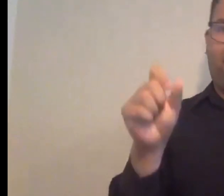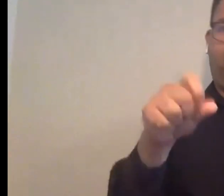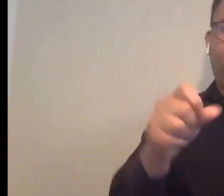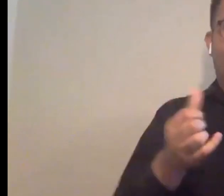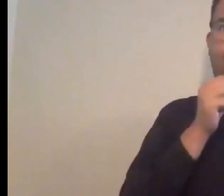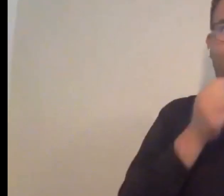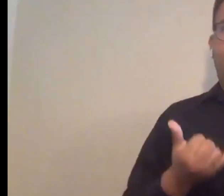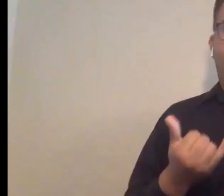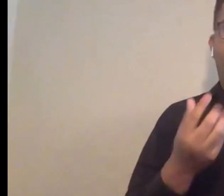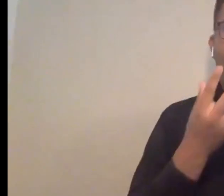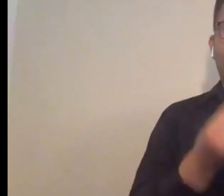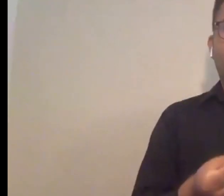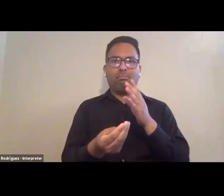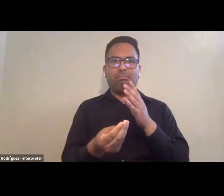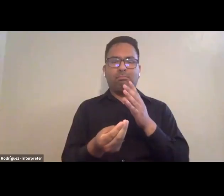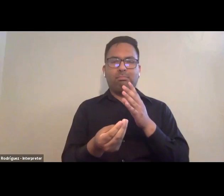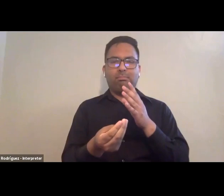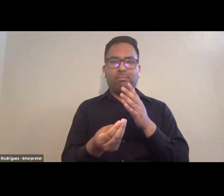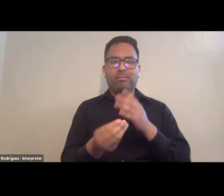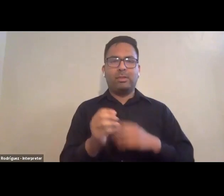now. Okay.